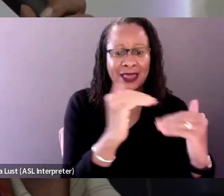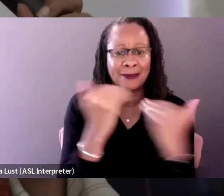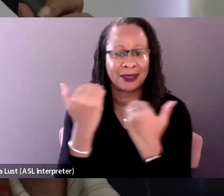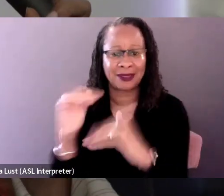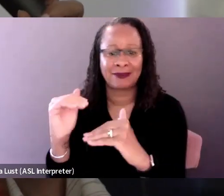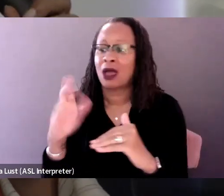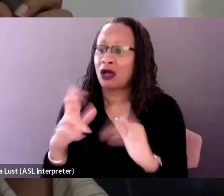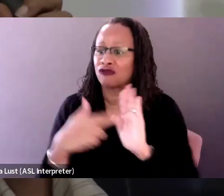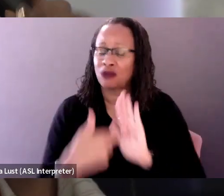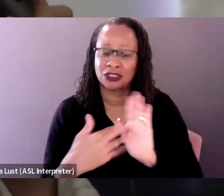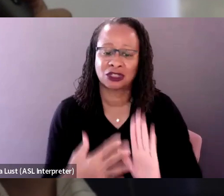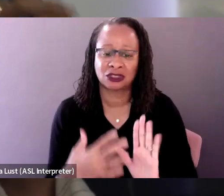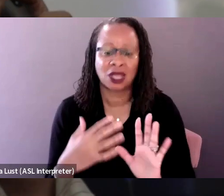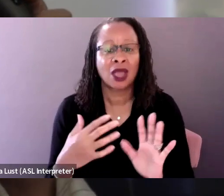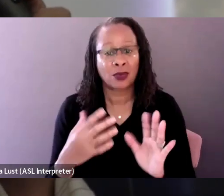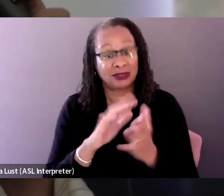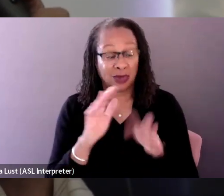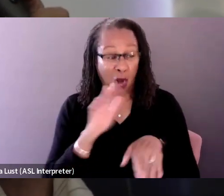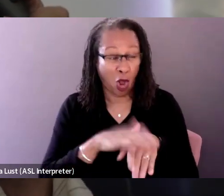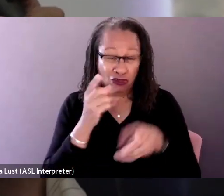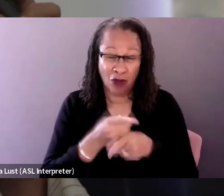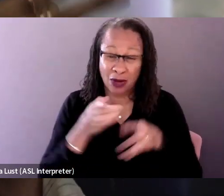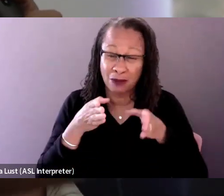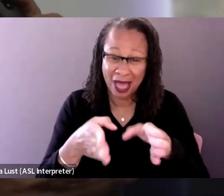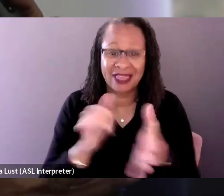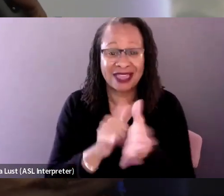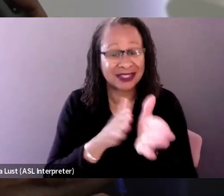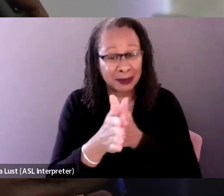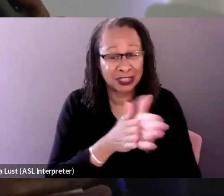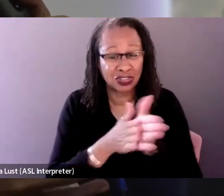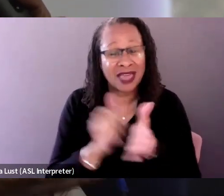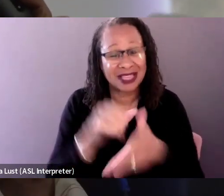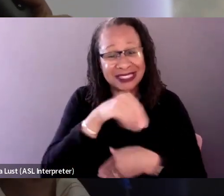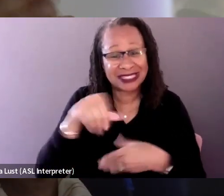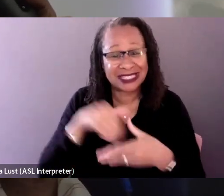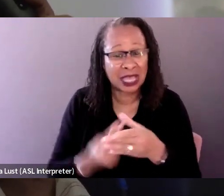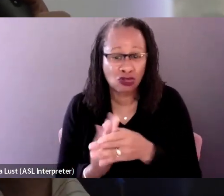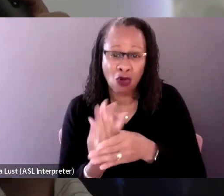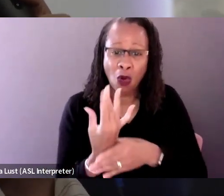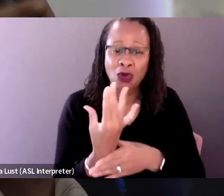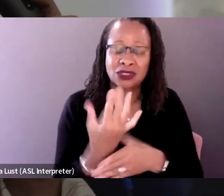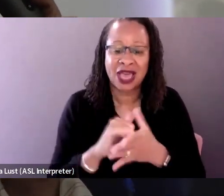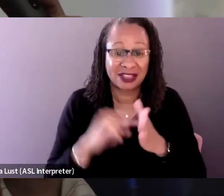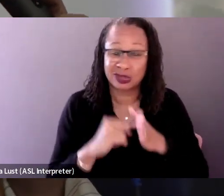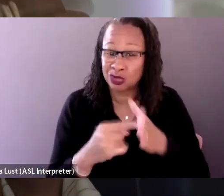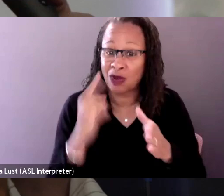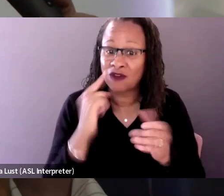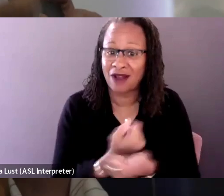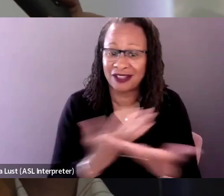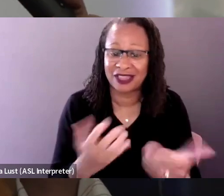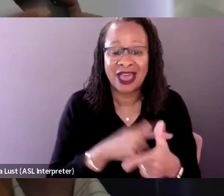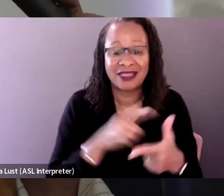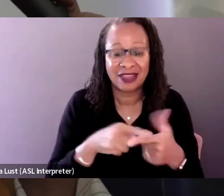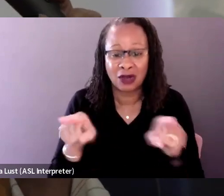that is what motivates us. That is the seed that plants us. That is the impetus for all of this. And then also you see at a point we kind of stall out, and